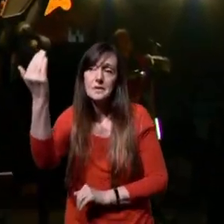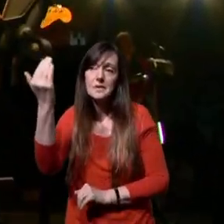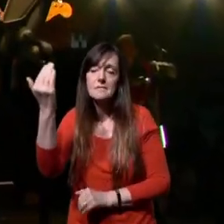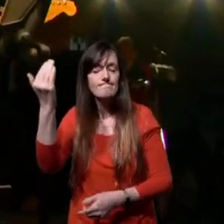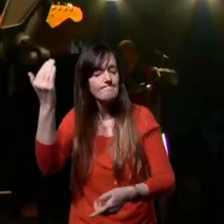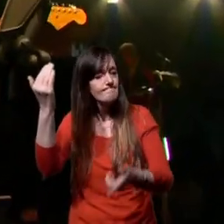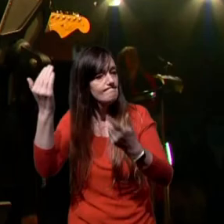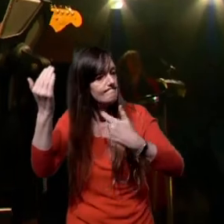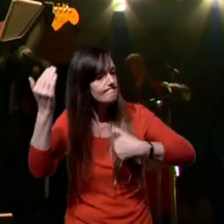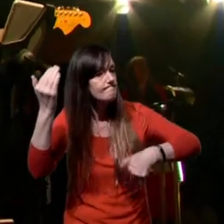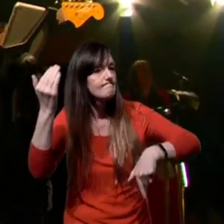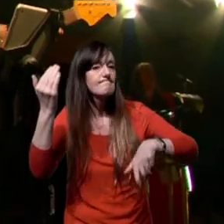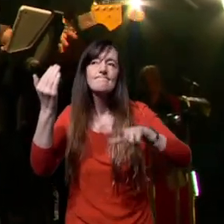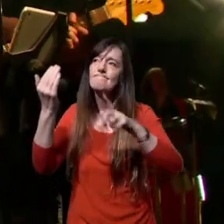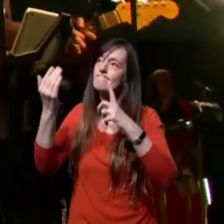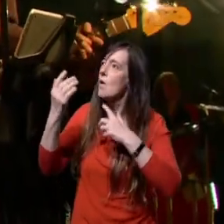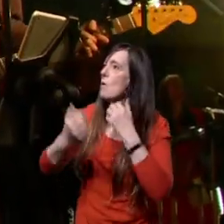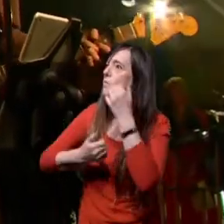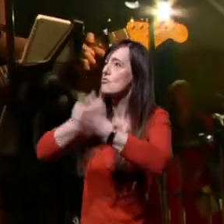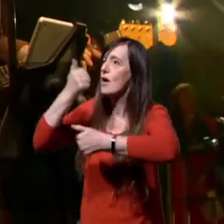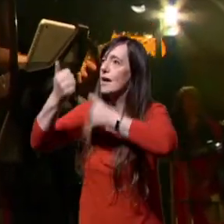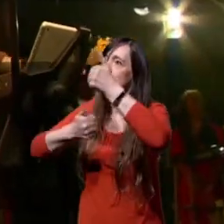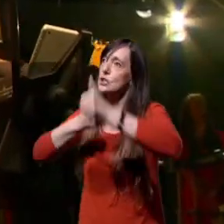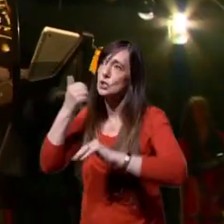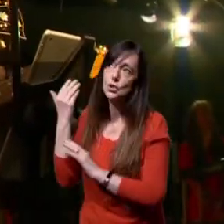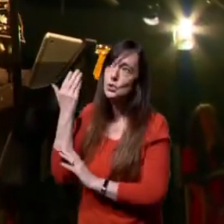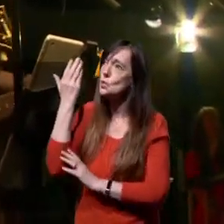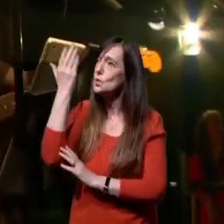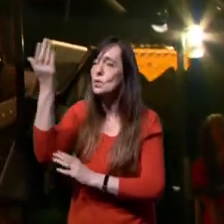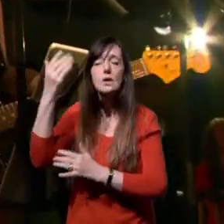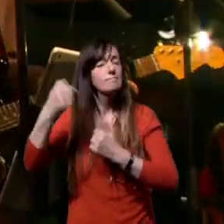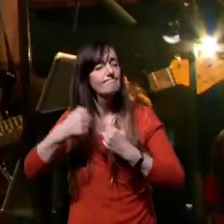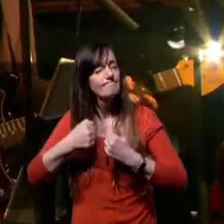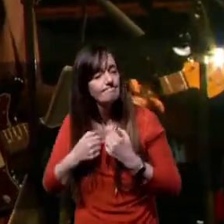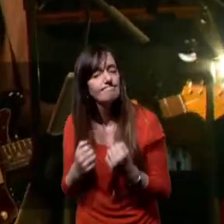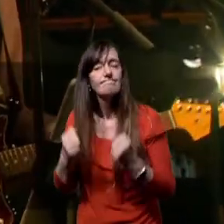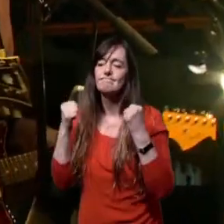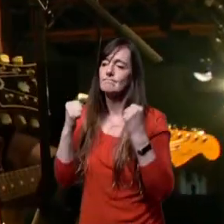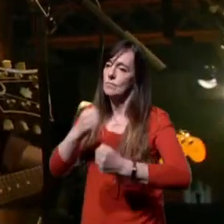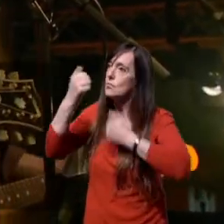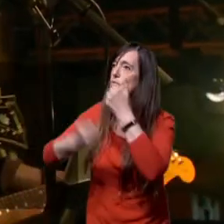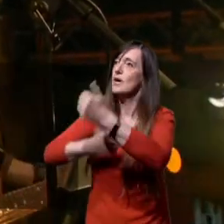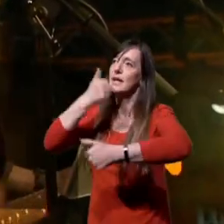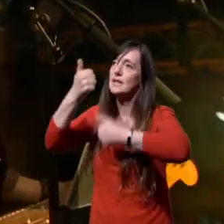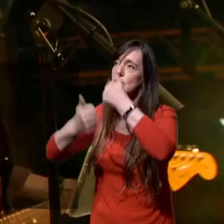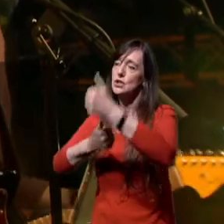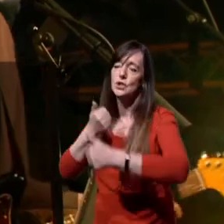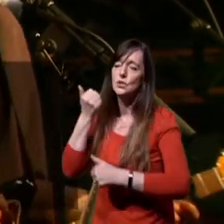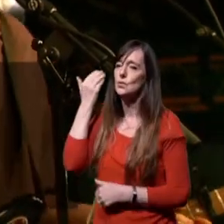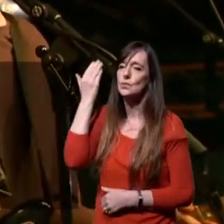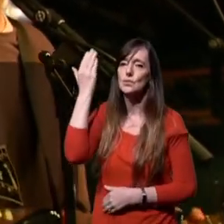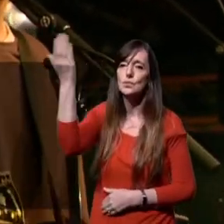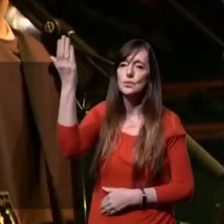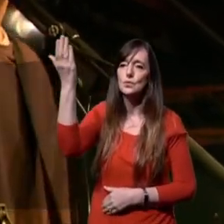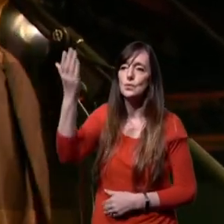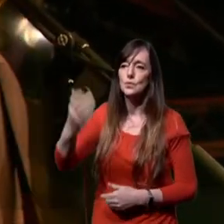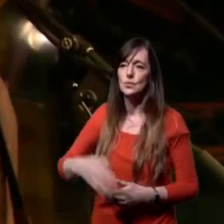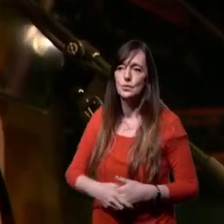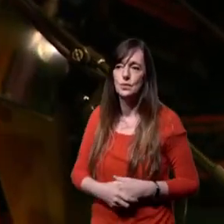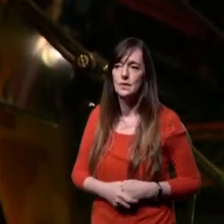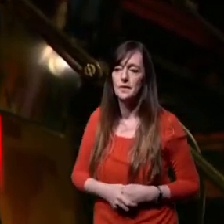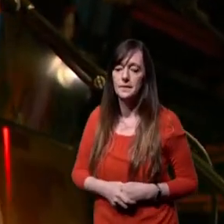comes, still I will praise you, still I will praise you.